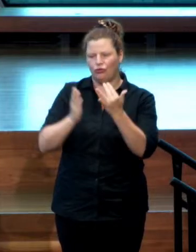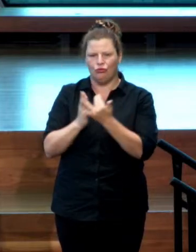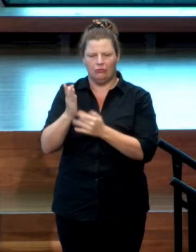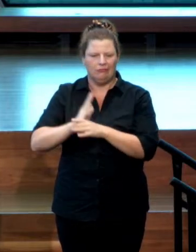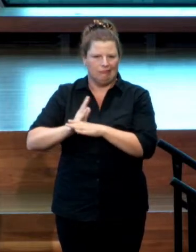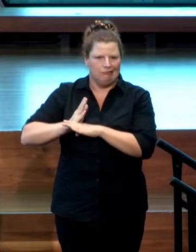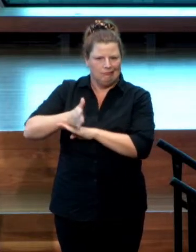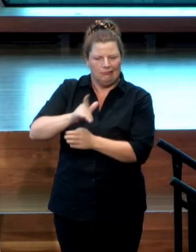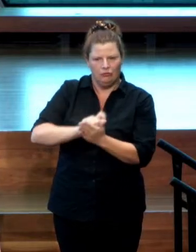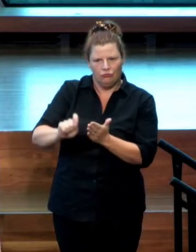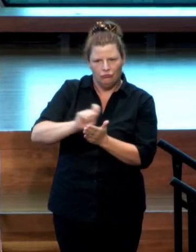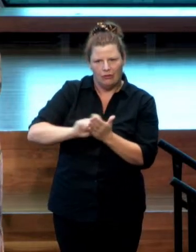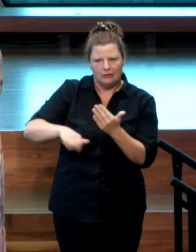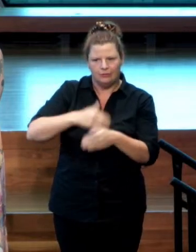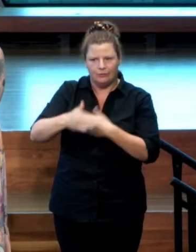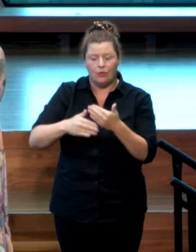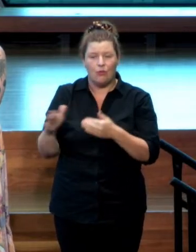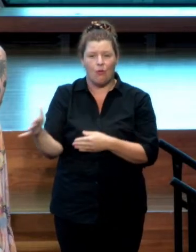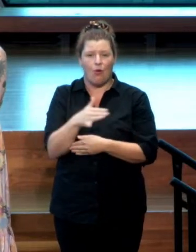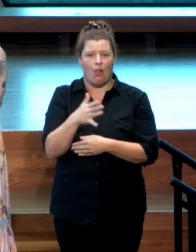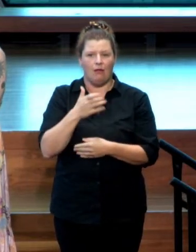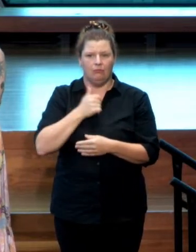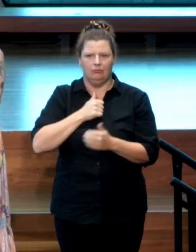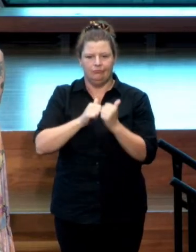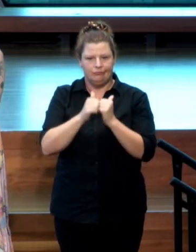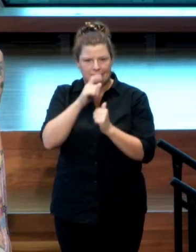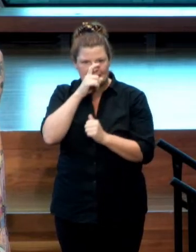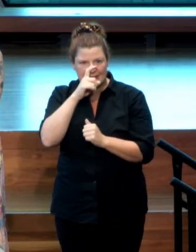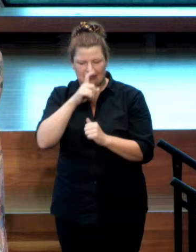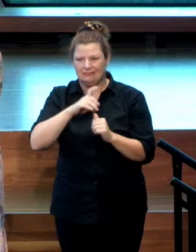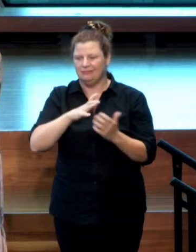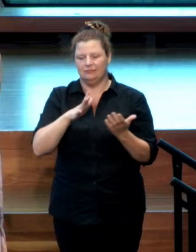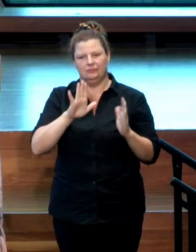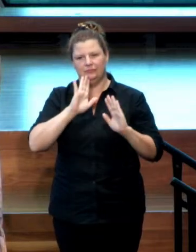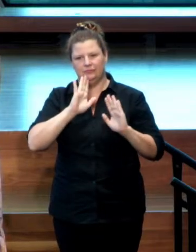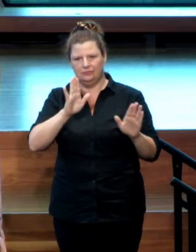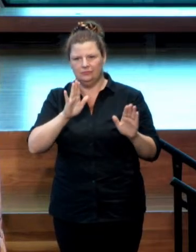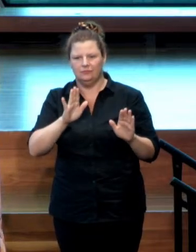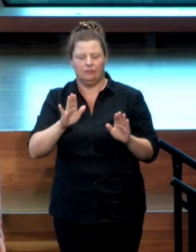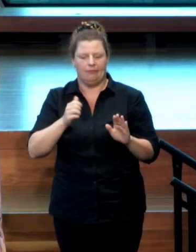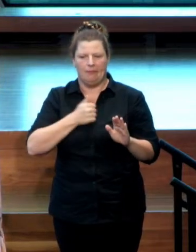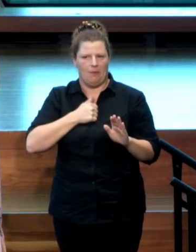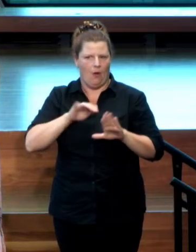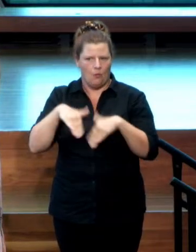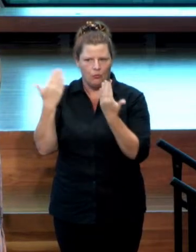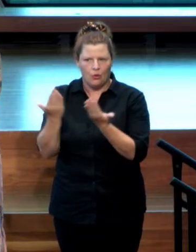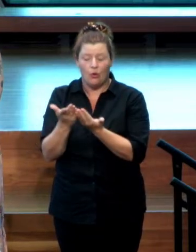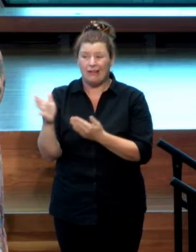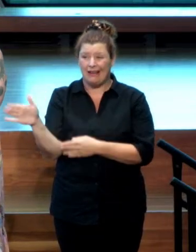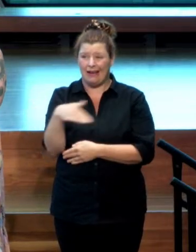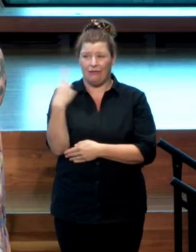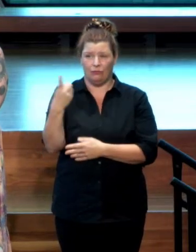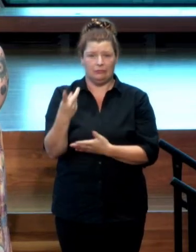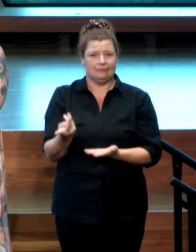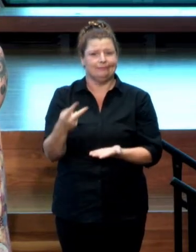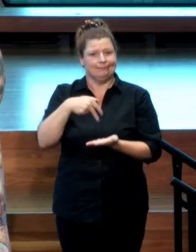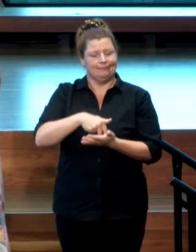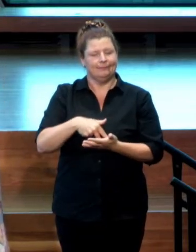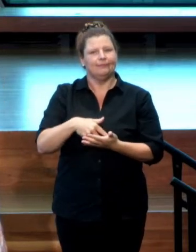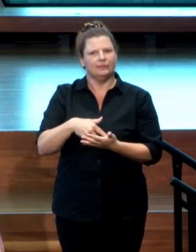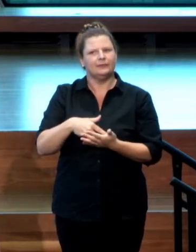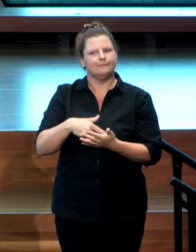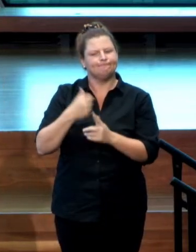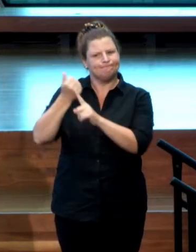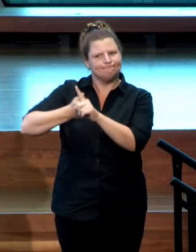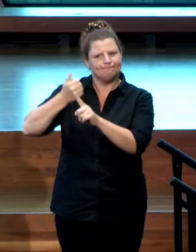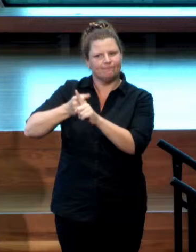process, to all of my wonderful siblings who are the absolute world to me, and to everyone who gets up every day and stands up for what they believe in. Thank